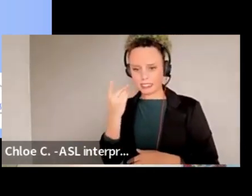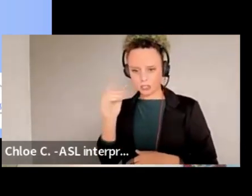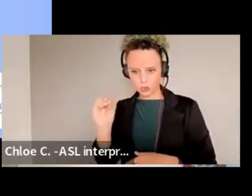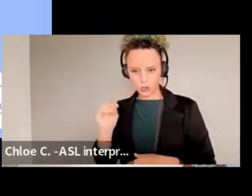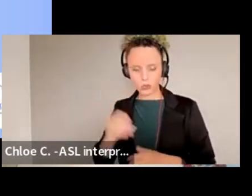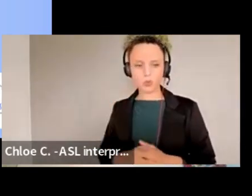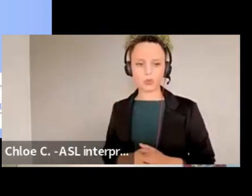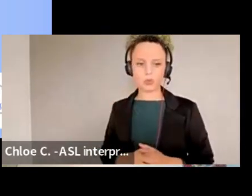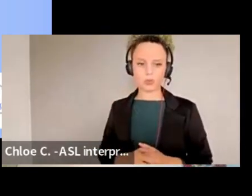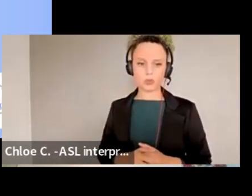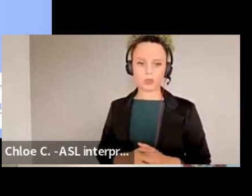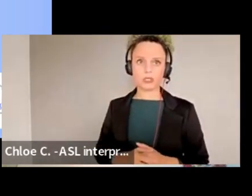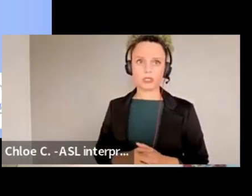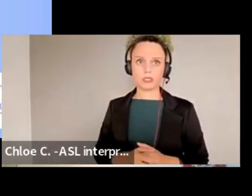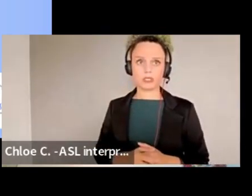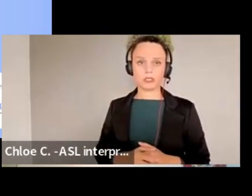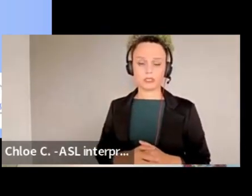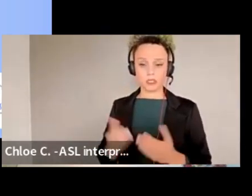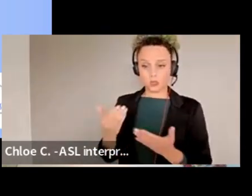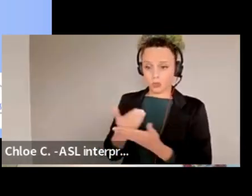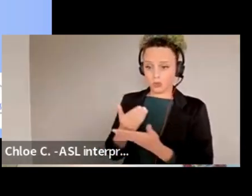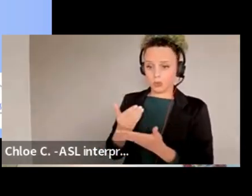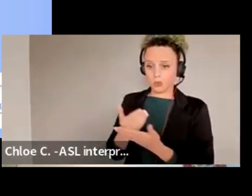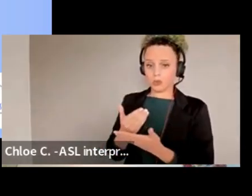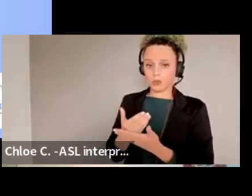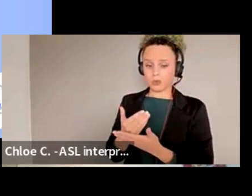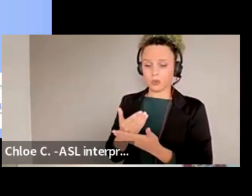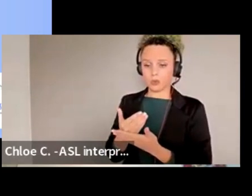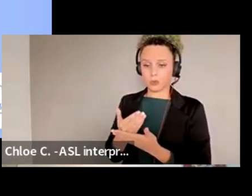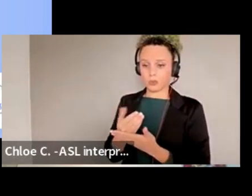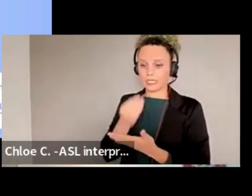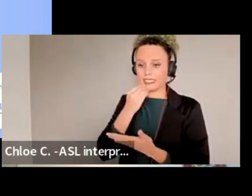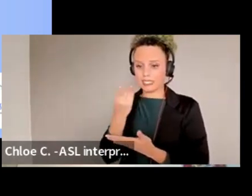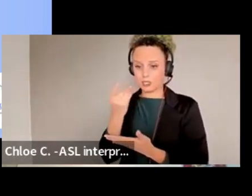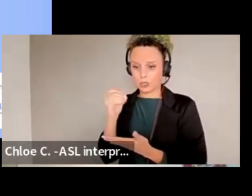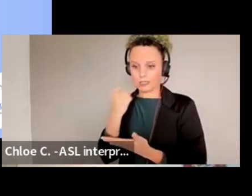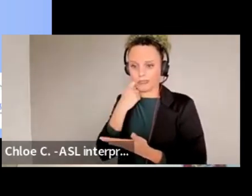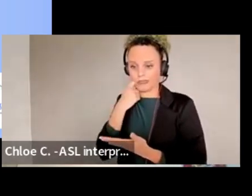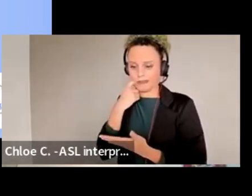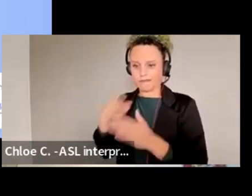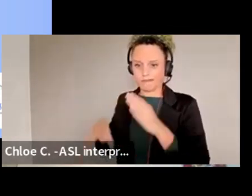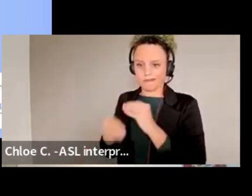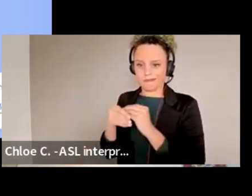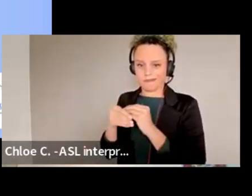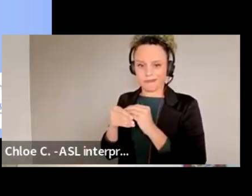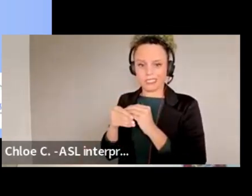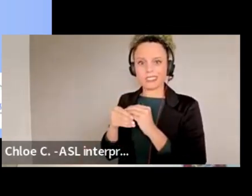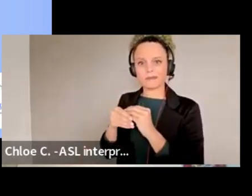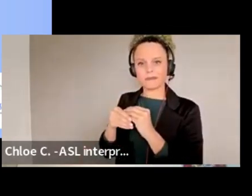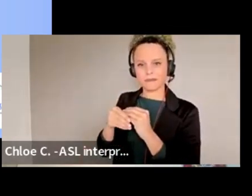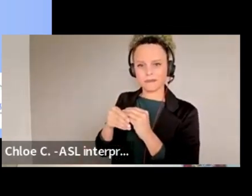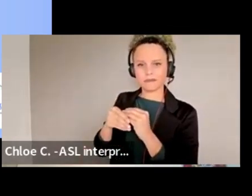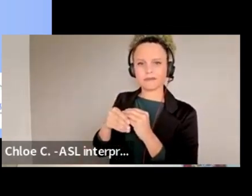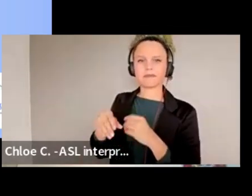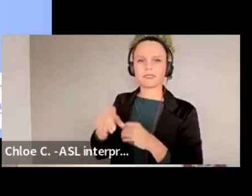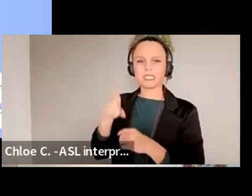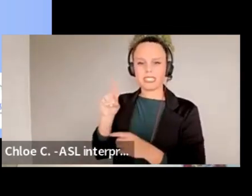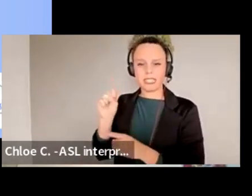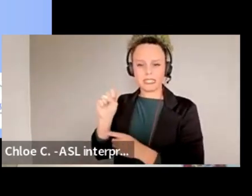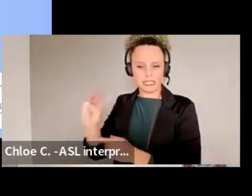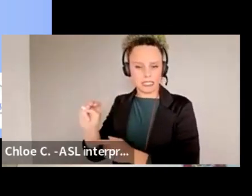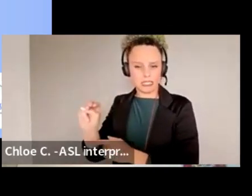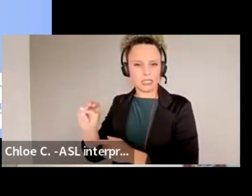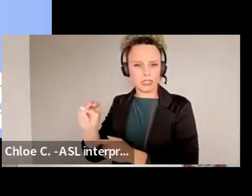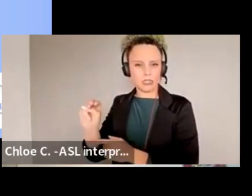a whole. And we know that a lot of eating disorders, especially newer ones that have just been added into